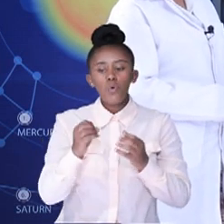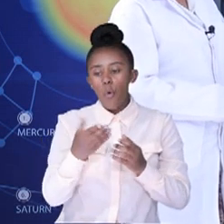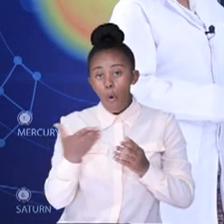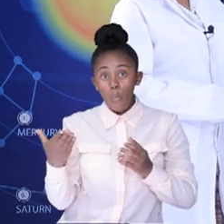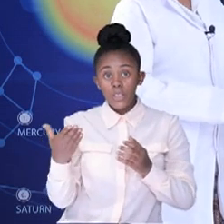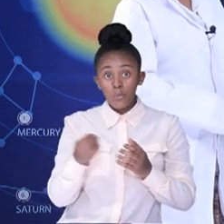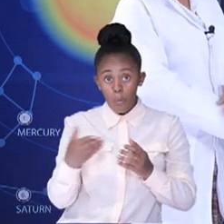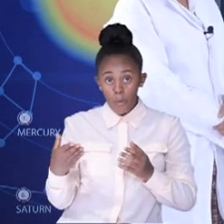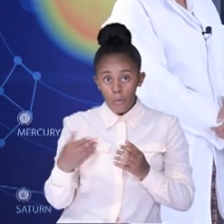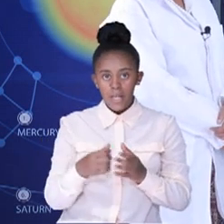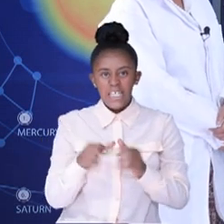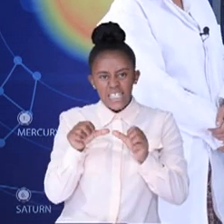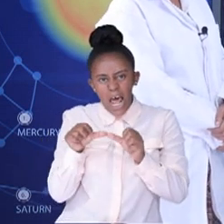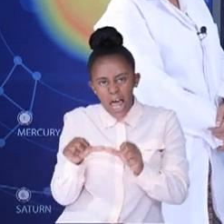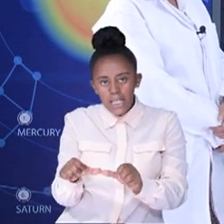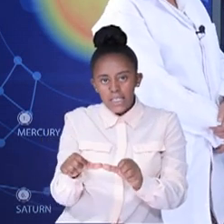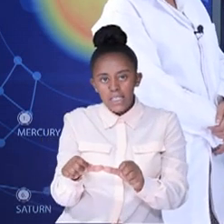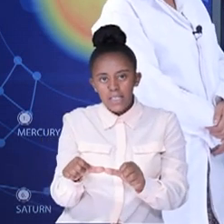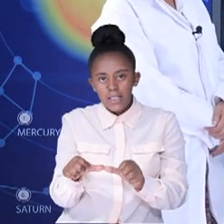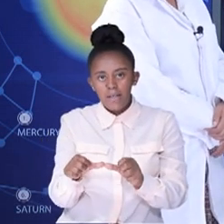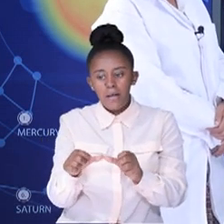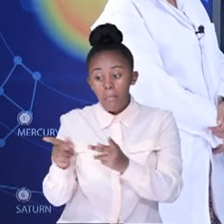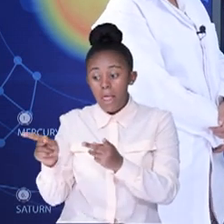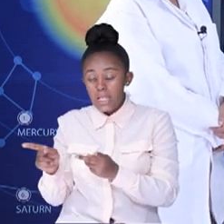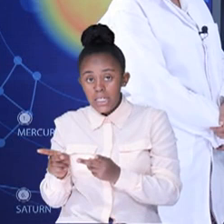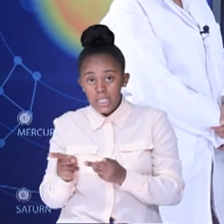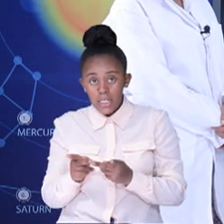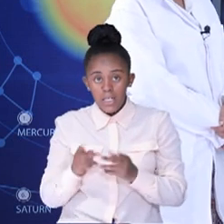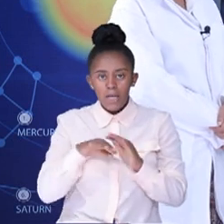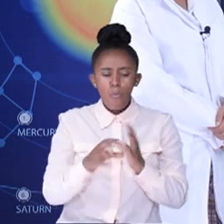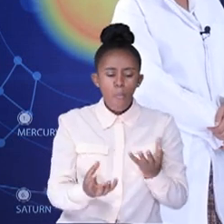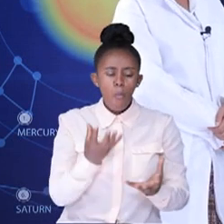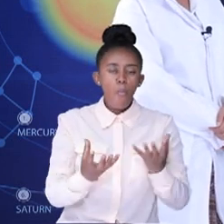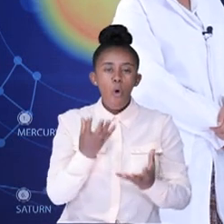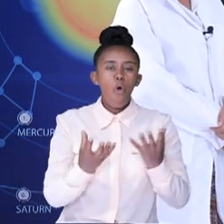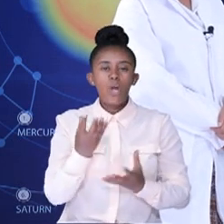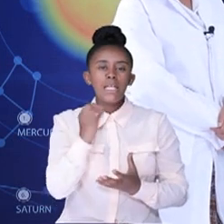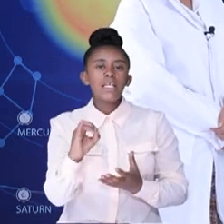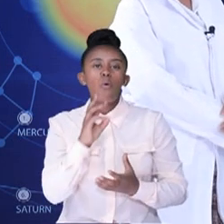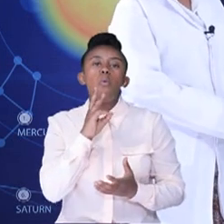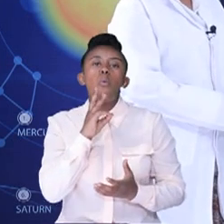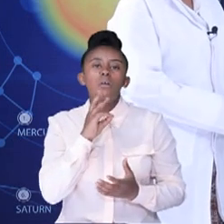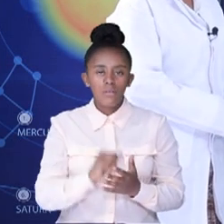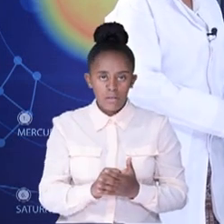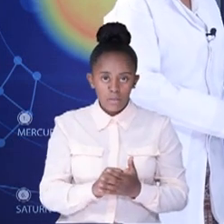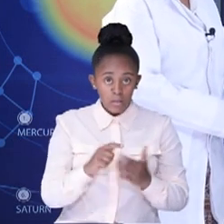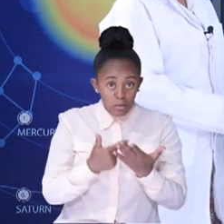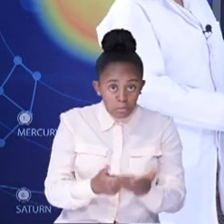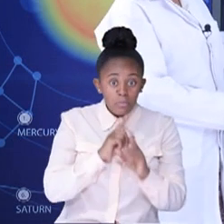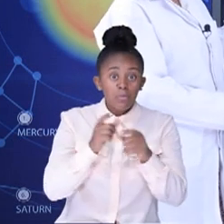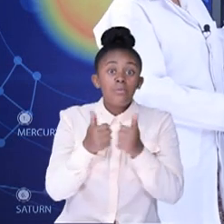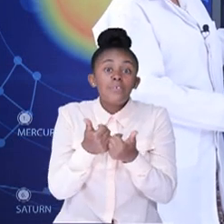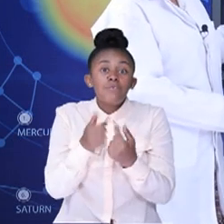objects are sterilized by placing them in boiling water. To answer this